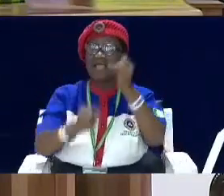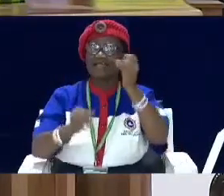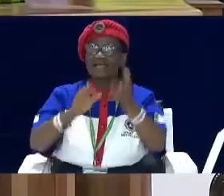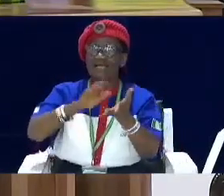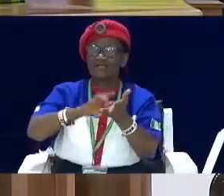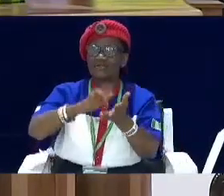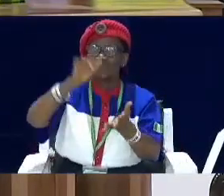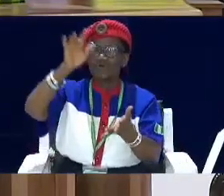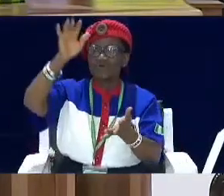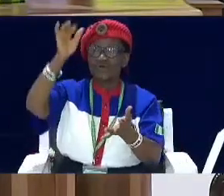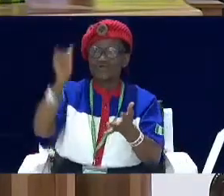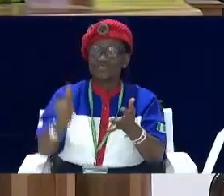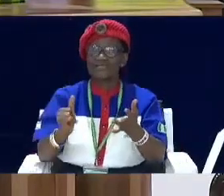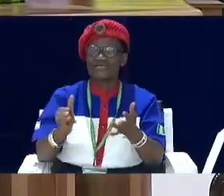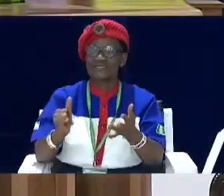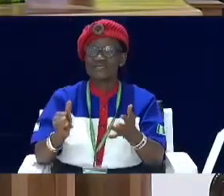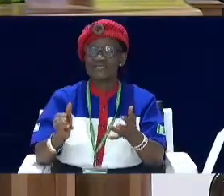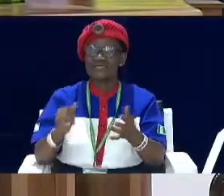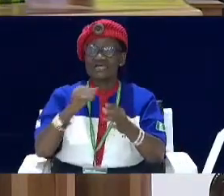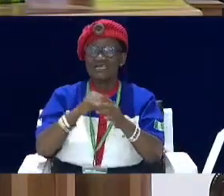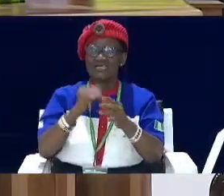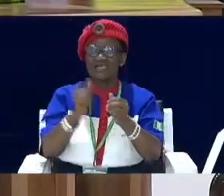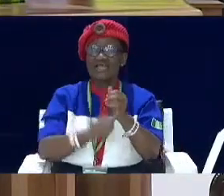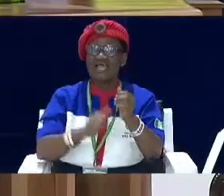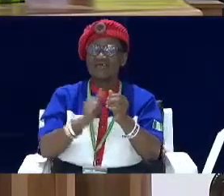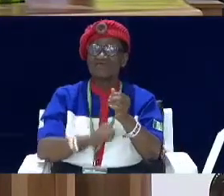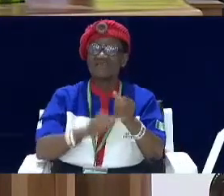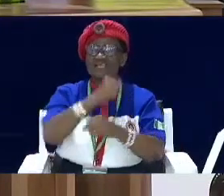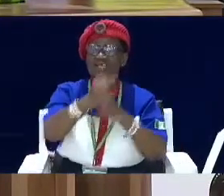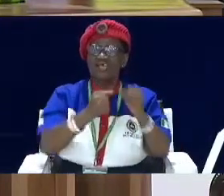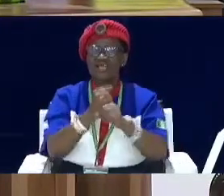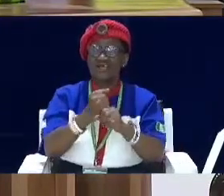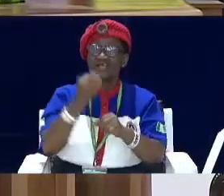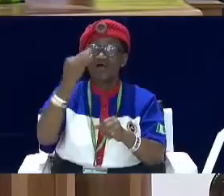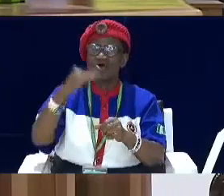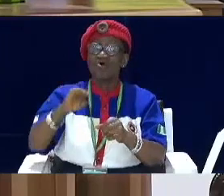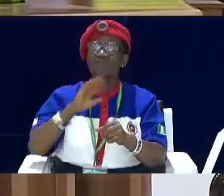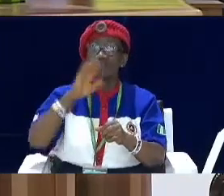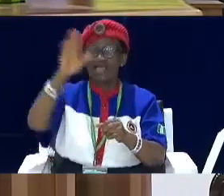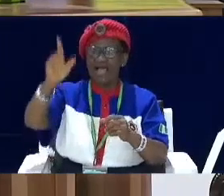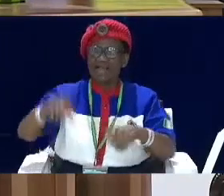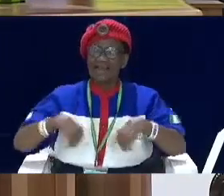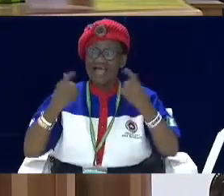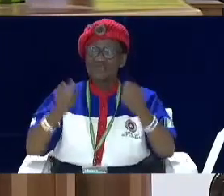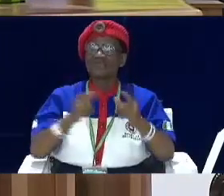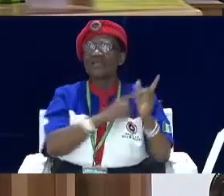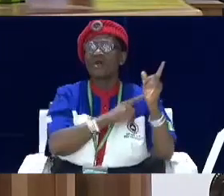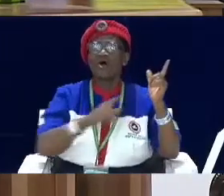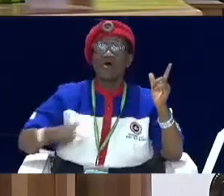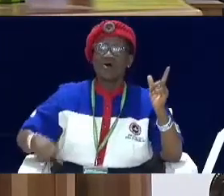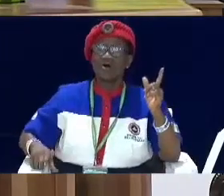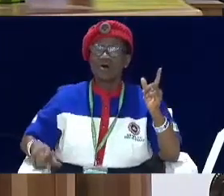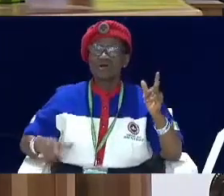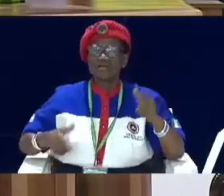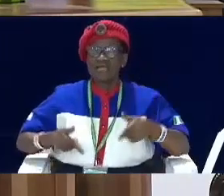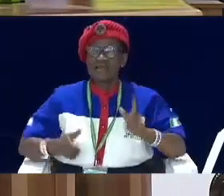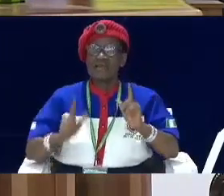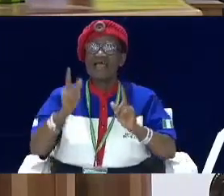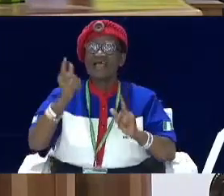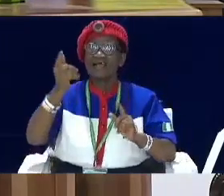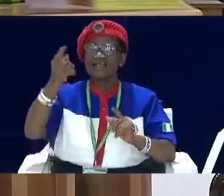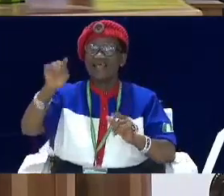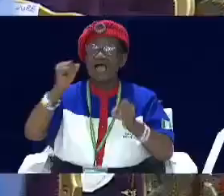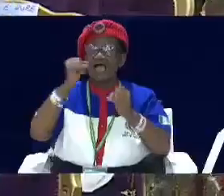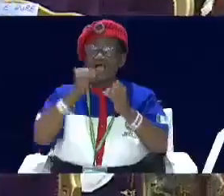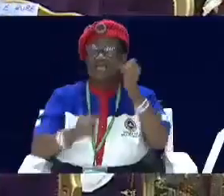ogo. In every area of their lives, Lord. Ninu gbogbo ona aye won Oluwa. Let their end be better than their beginning.